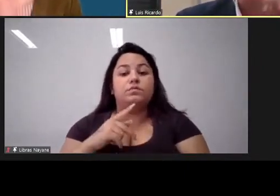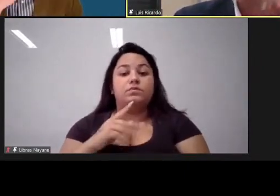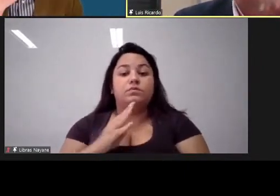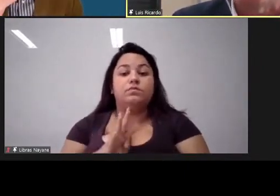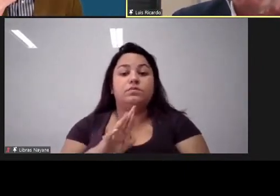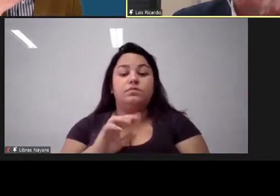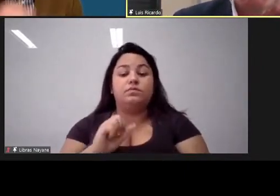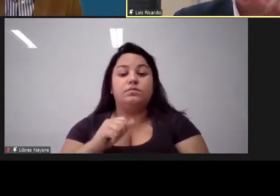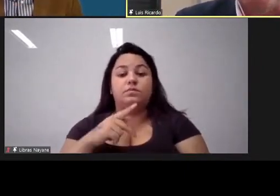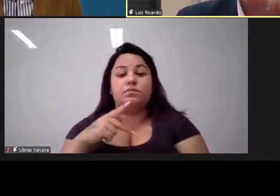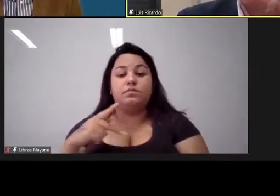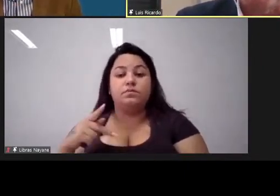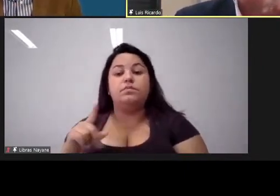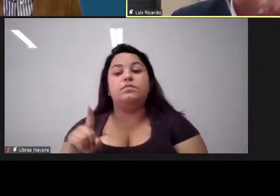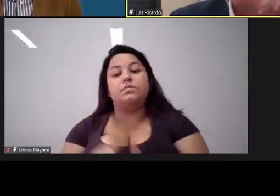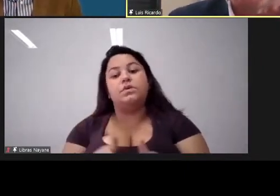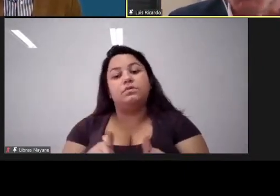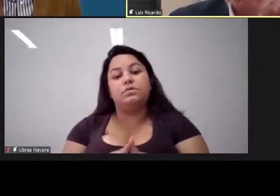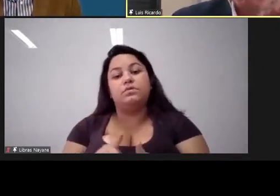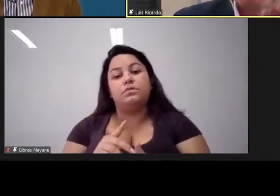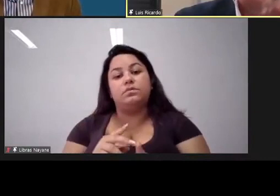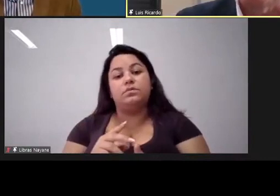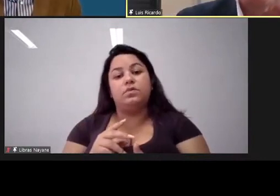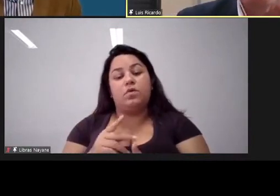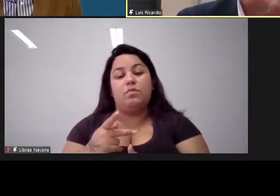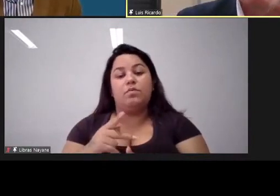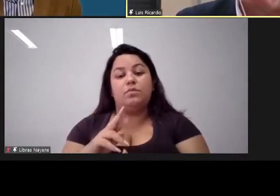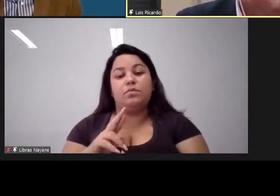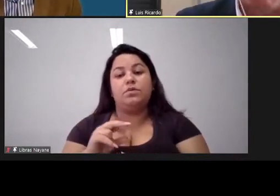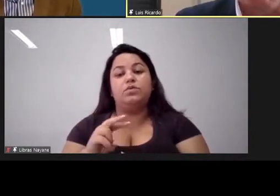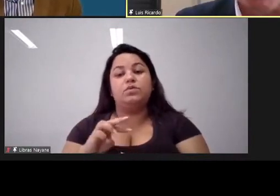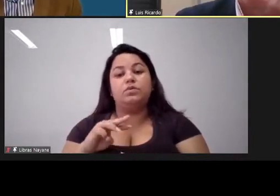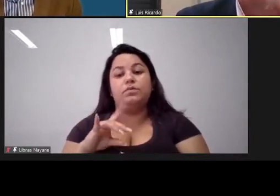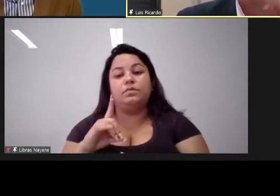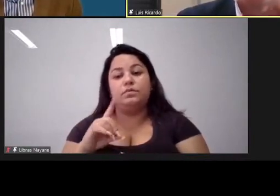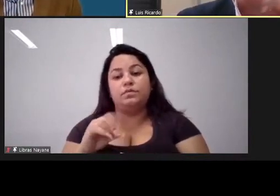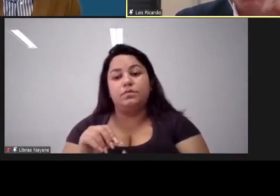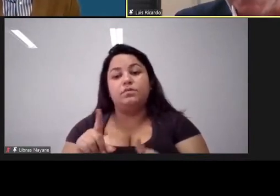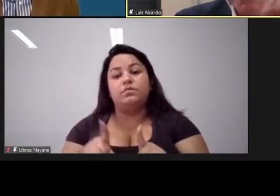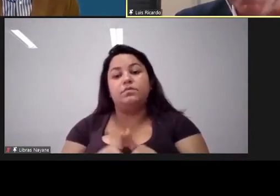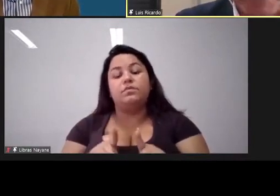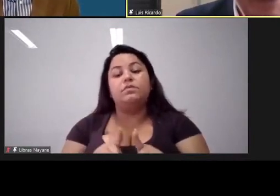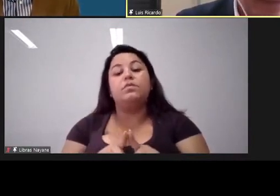micro entrepreneur, and we have to have this